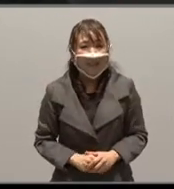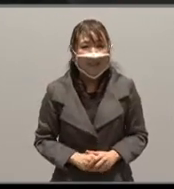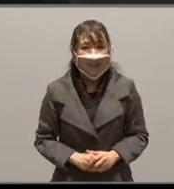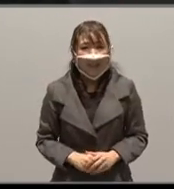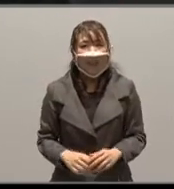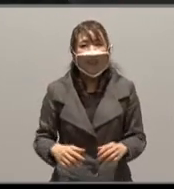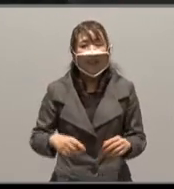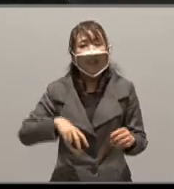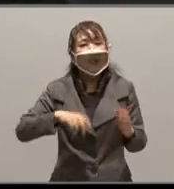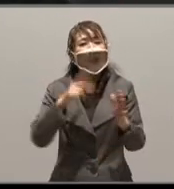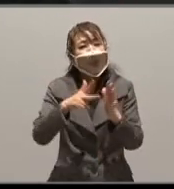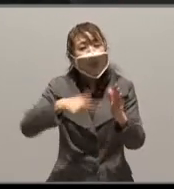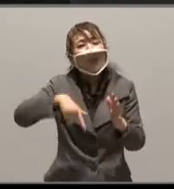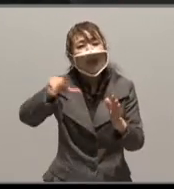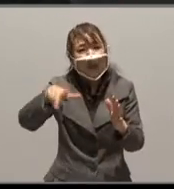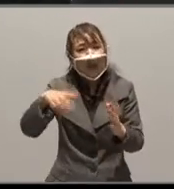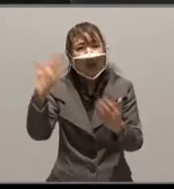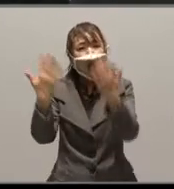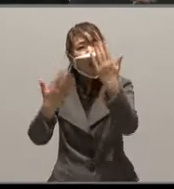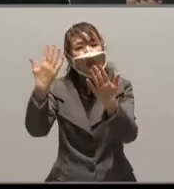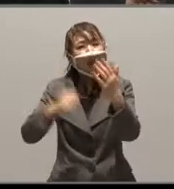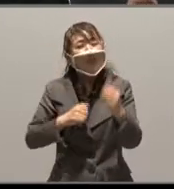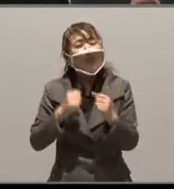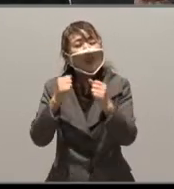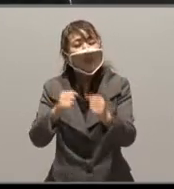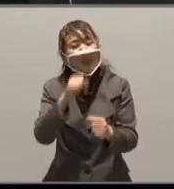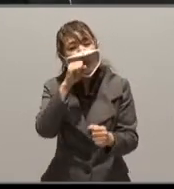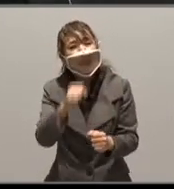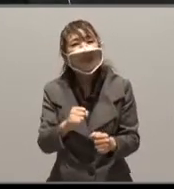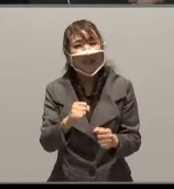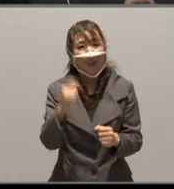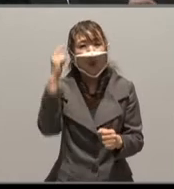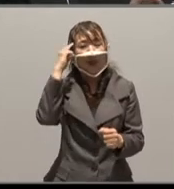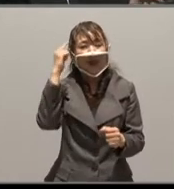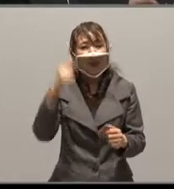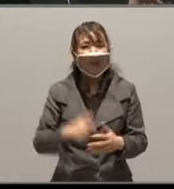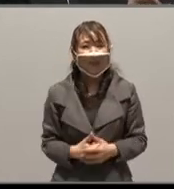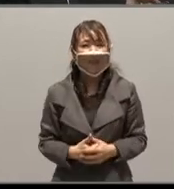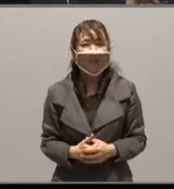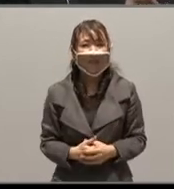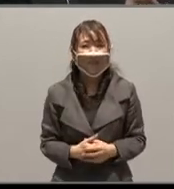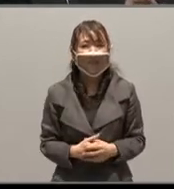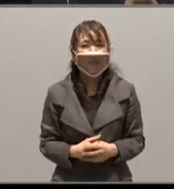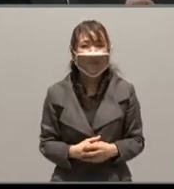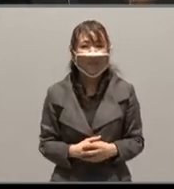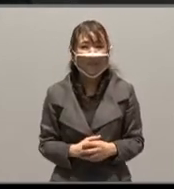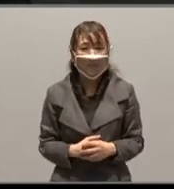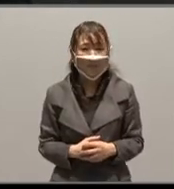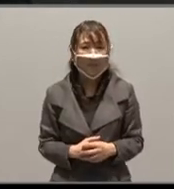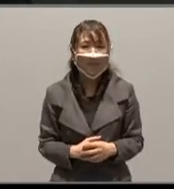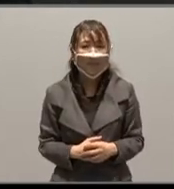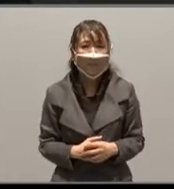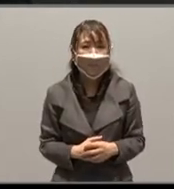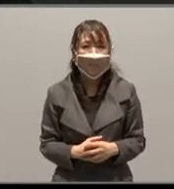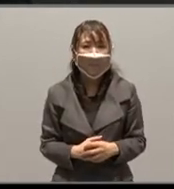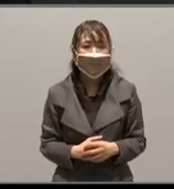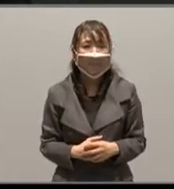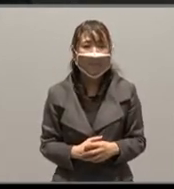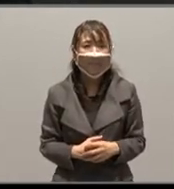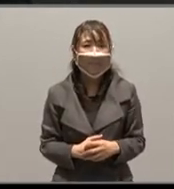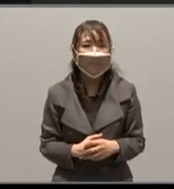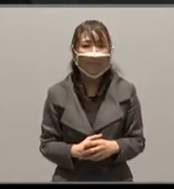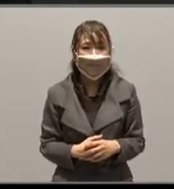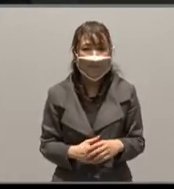choose a forest rather than an urban area. And this is the mechanism. So direct impact